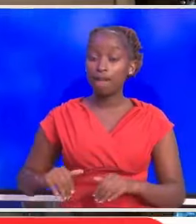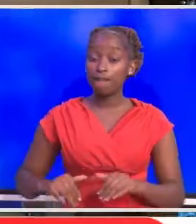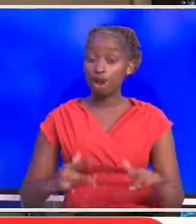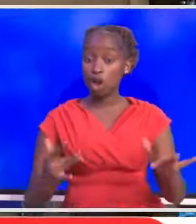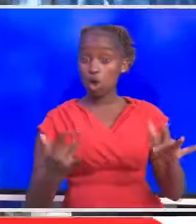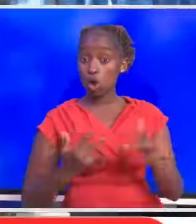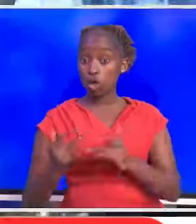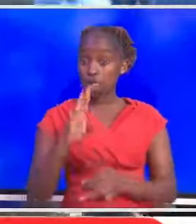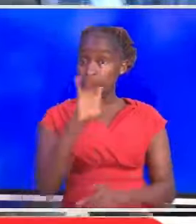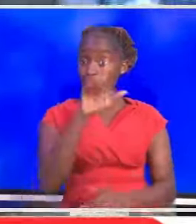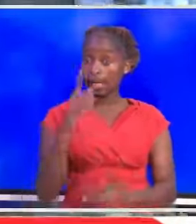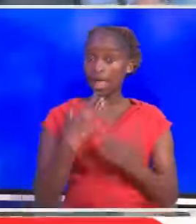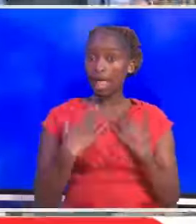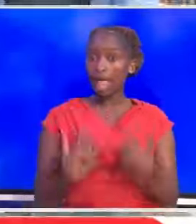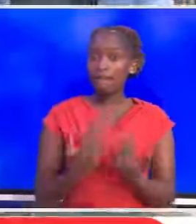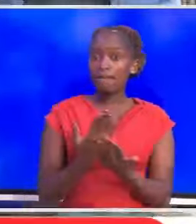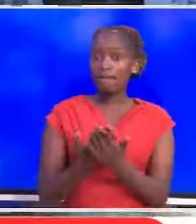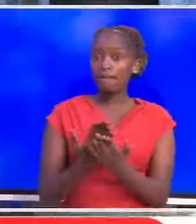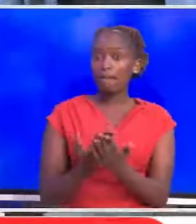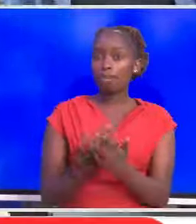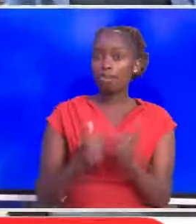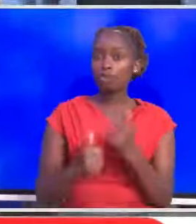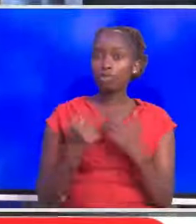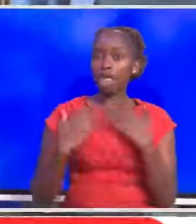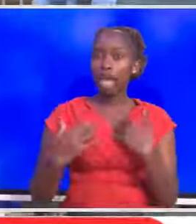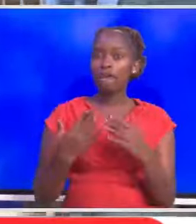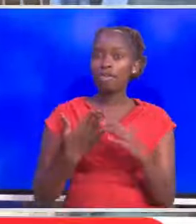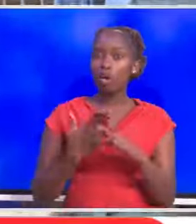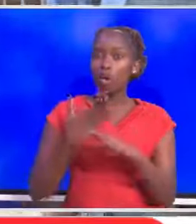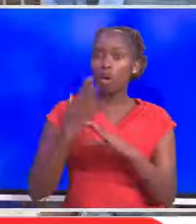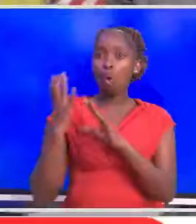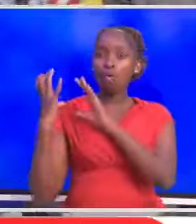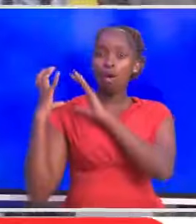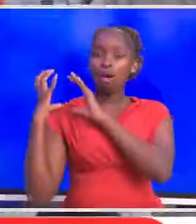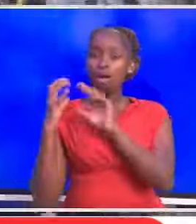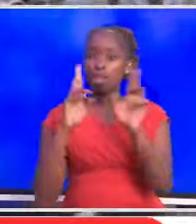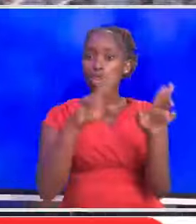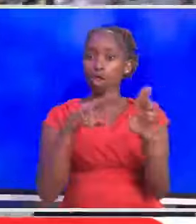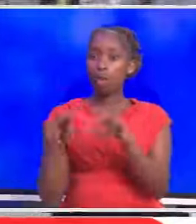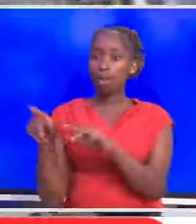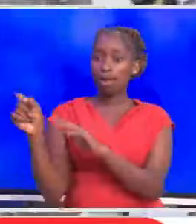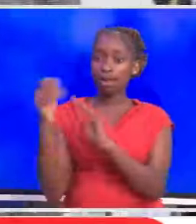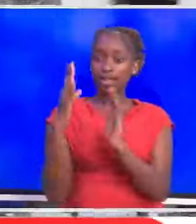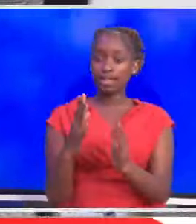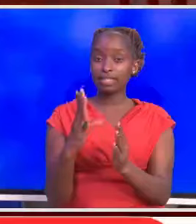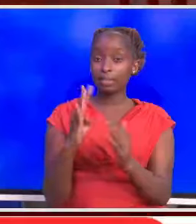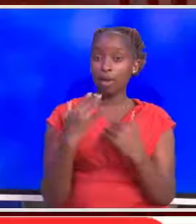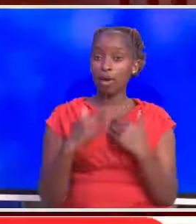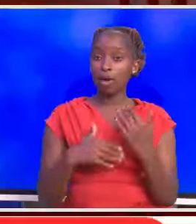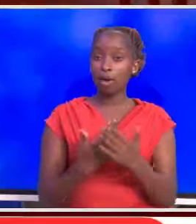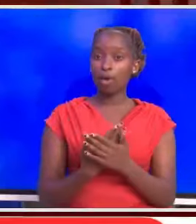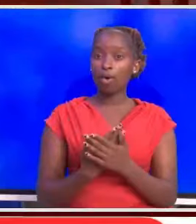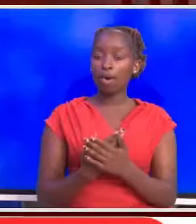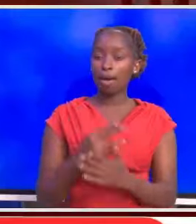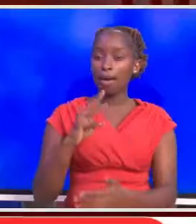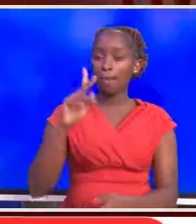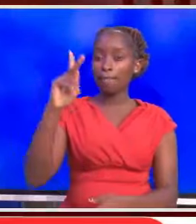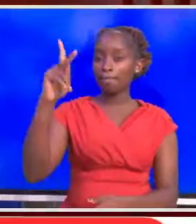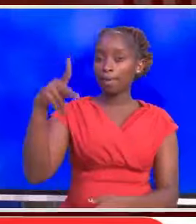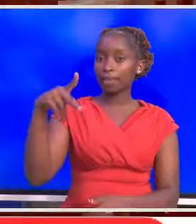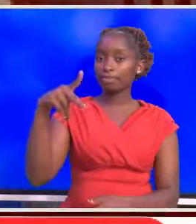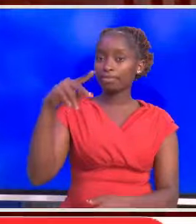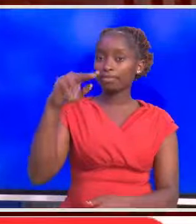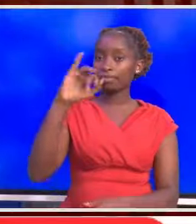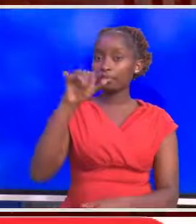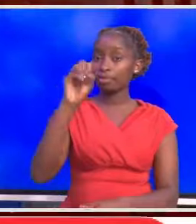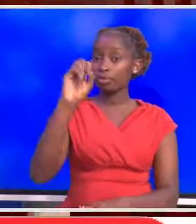bill contains tax proposals that will overburden the ordinary citizen, Baringo North Member of Parliament Joseph